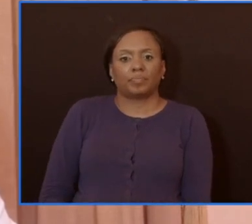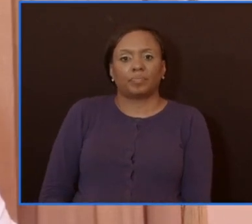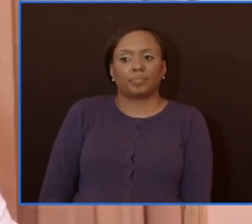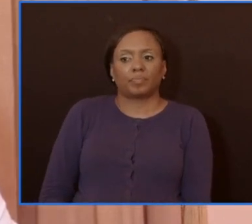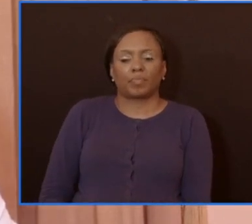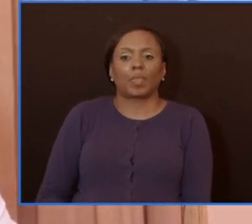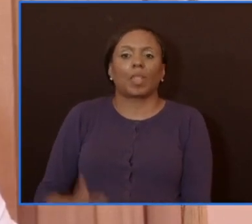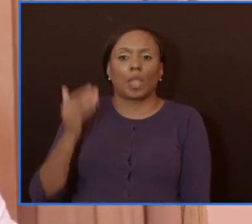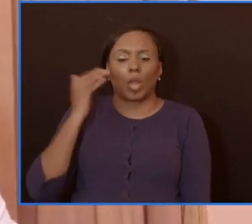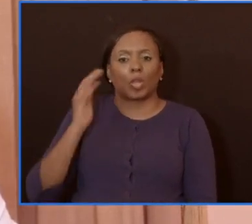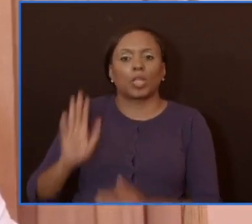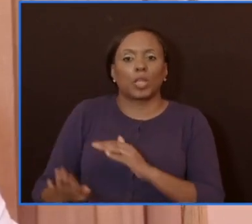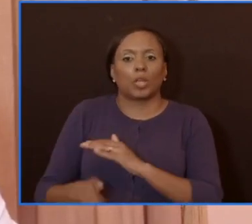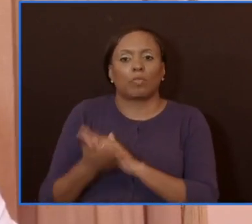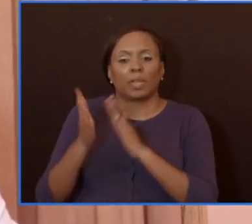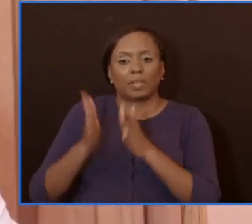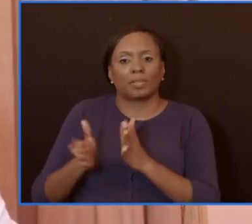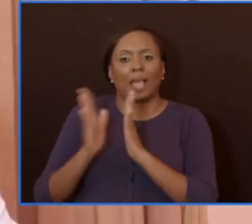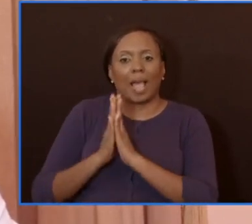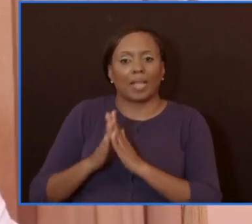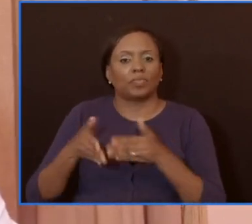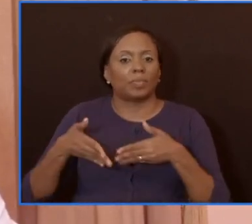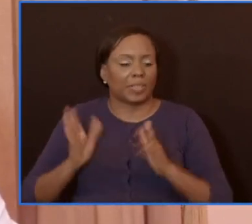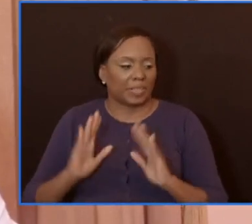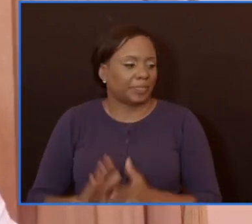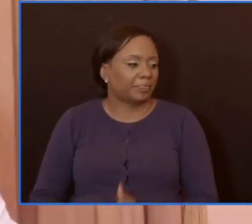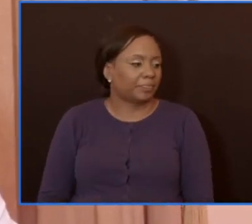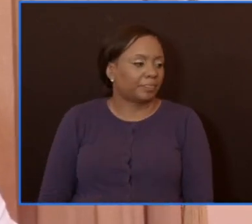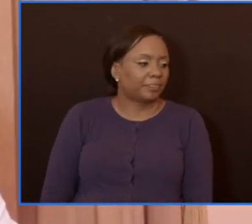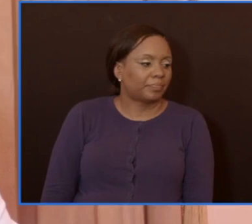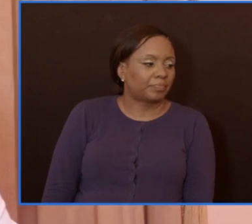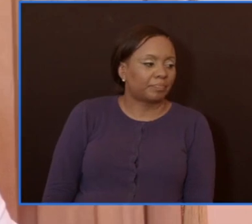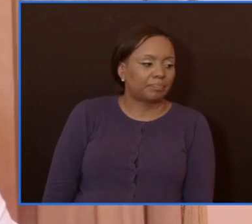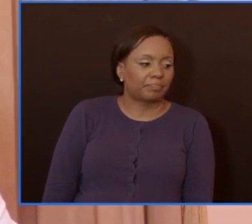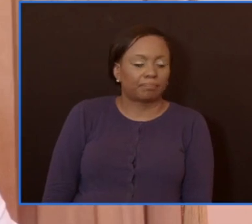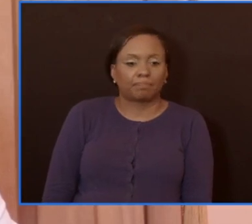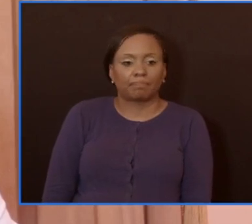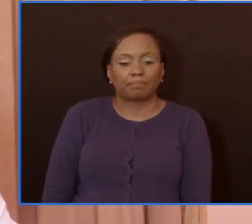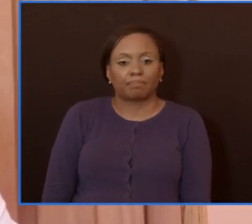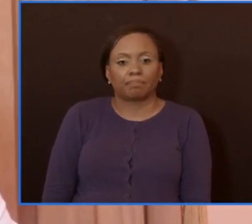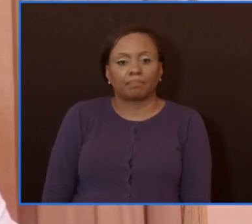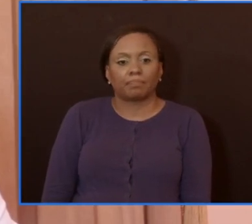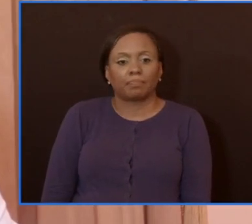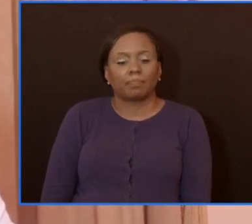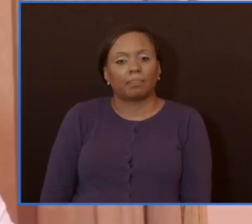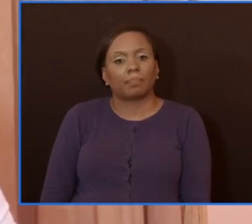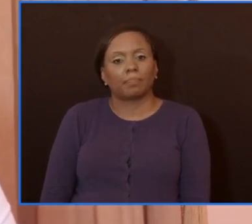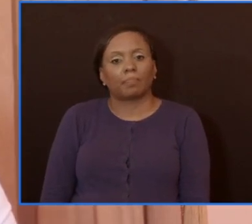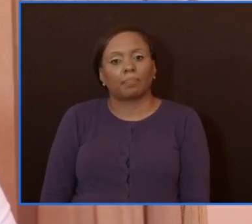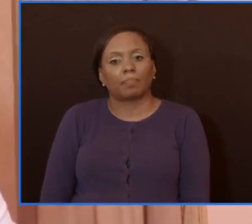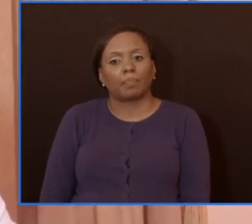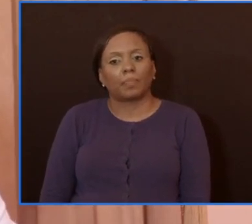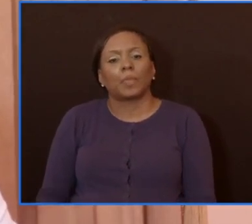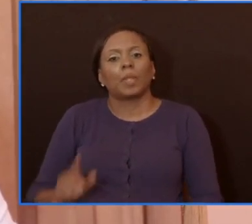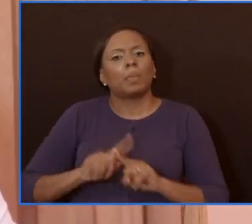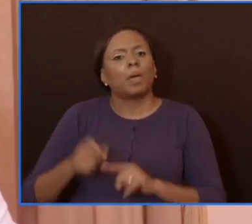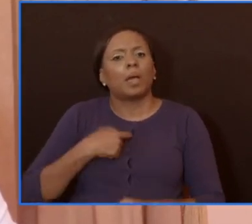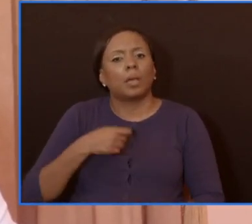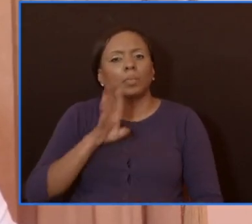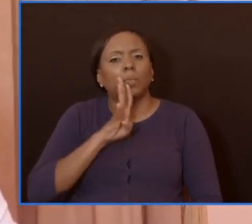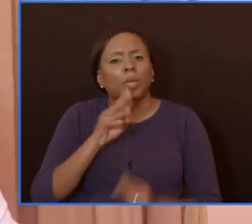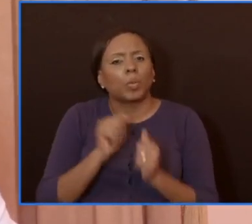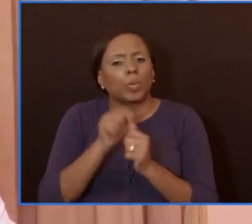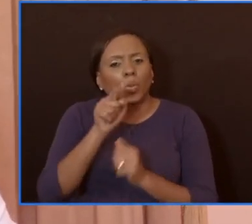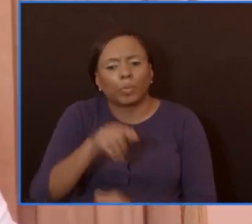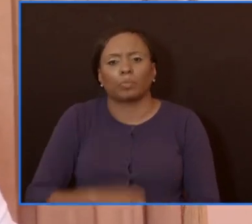them. Bottom line, my brothers and sisters, who are you really talking to? I'm talking to the business owners